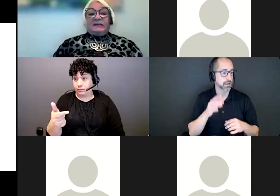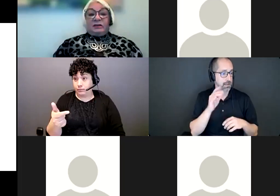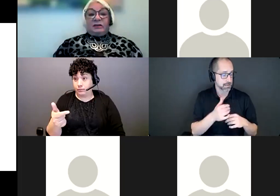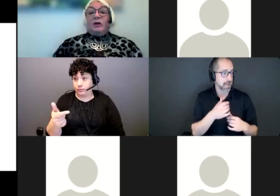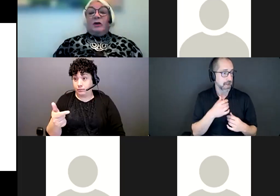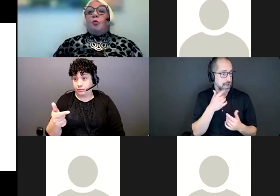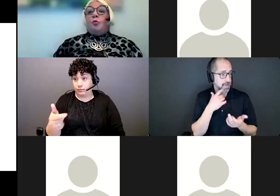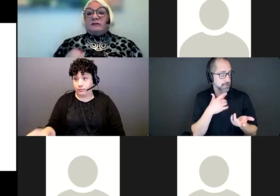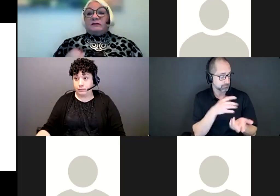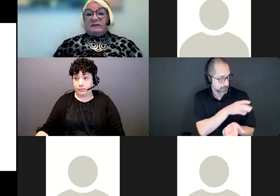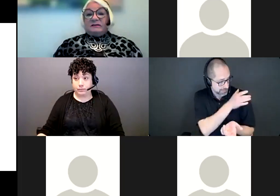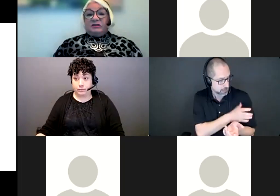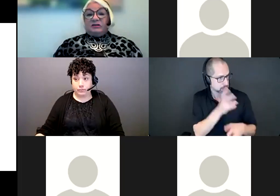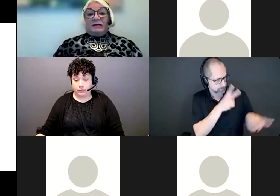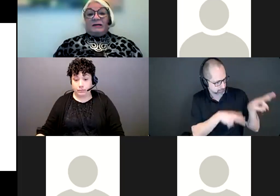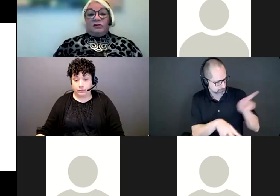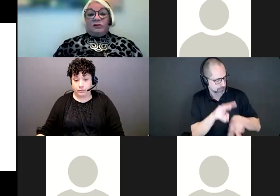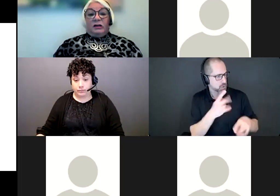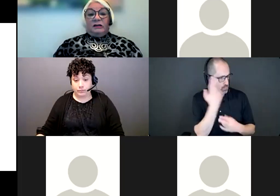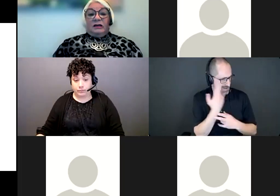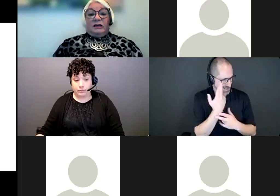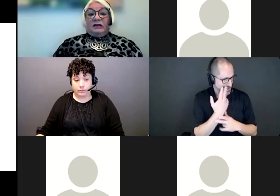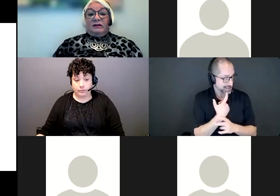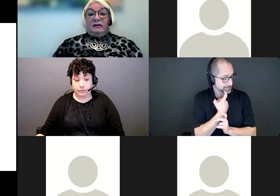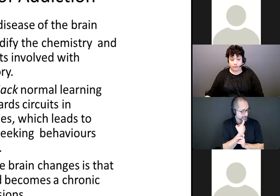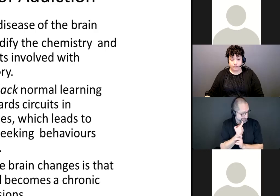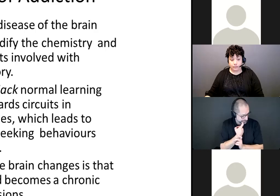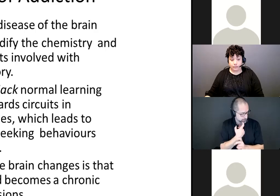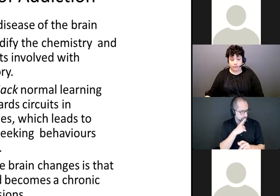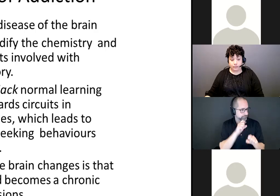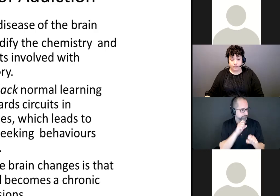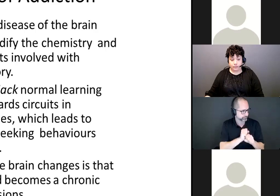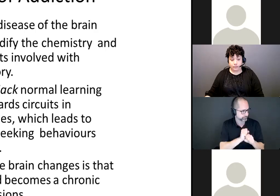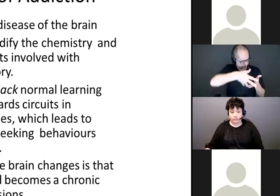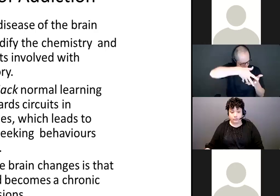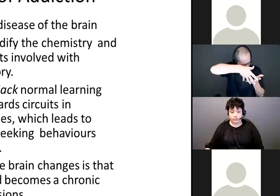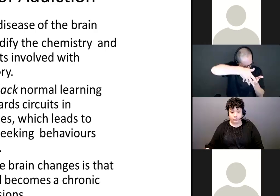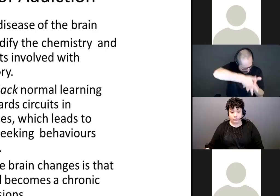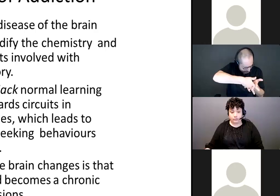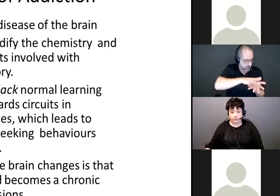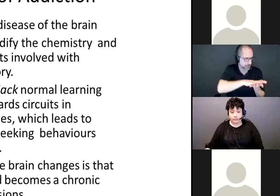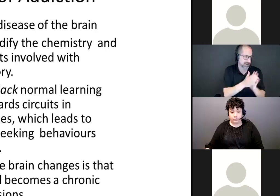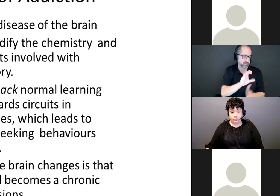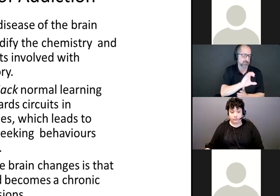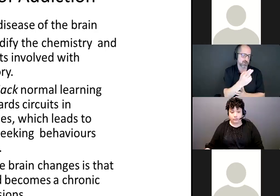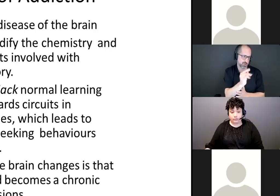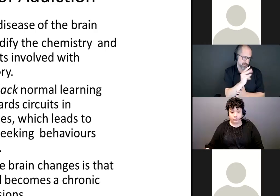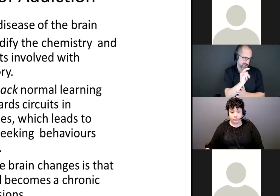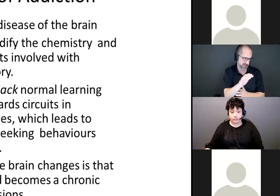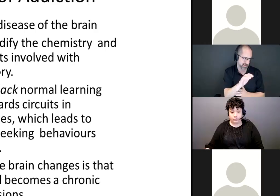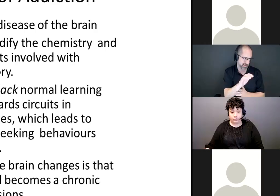addiction, once it's established, becomes chronic in nature and has relapses and remissions.